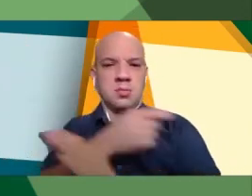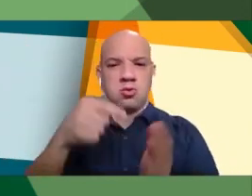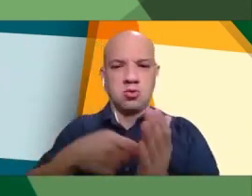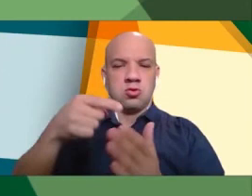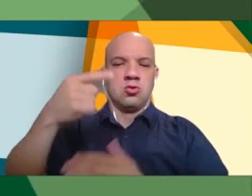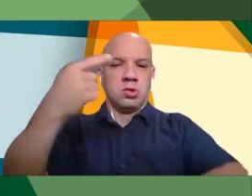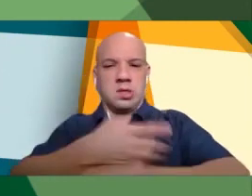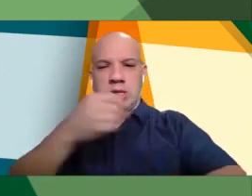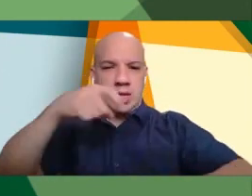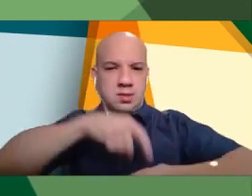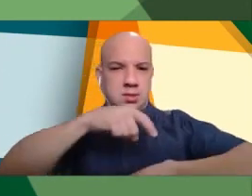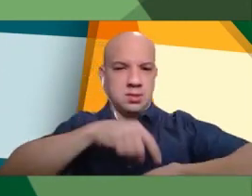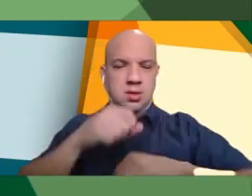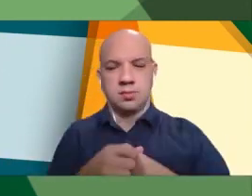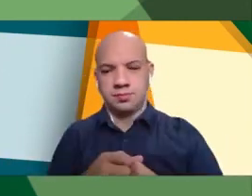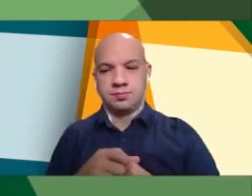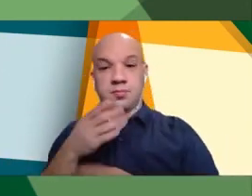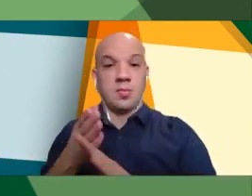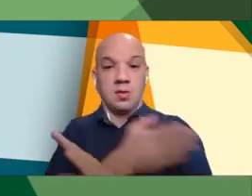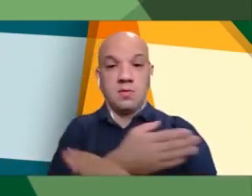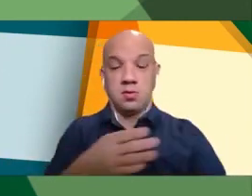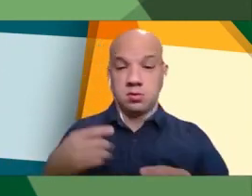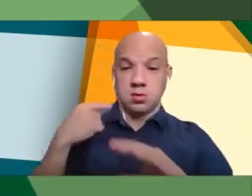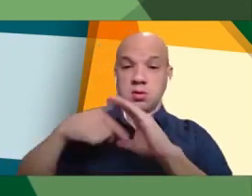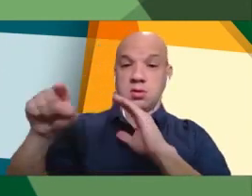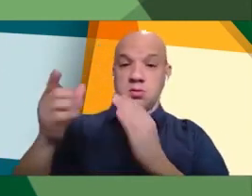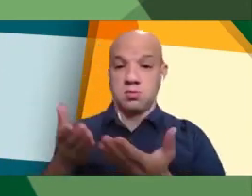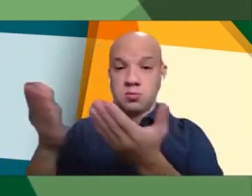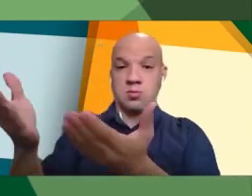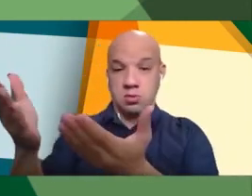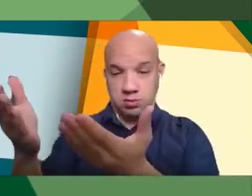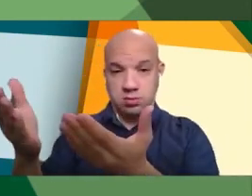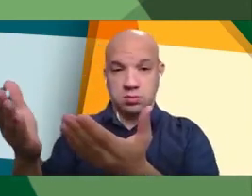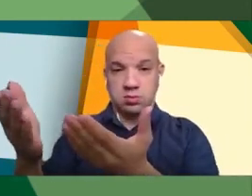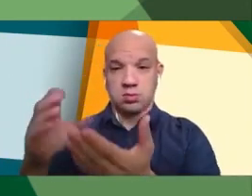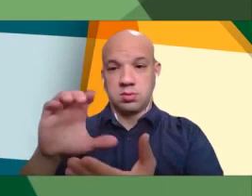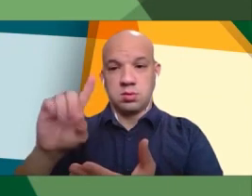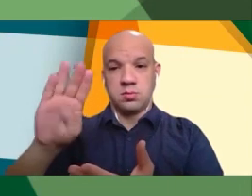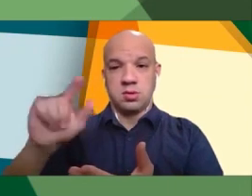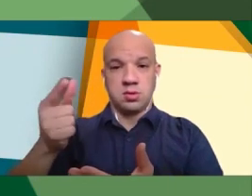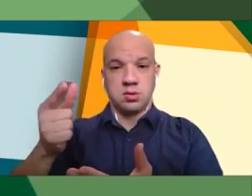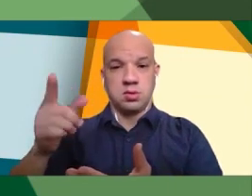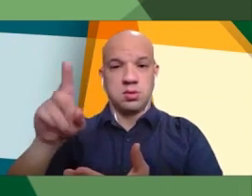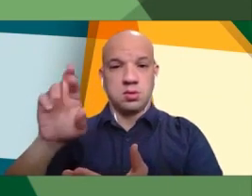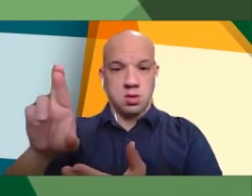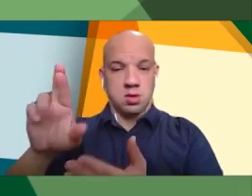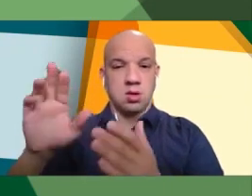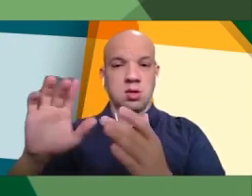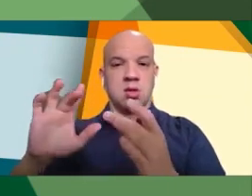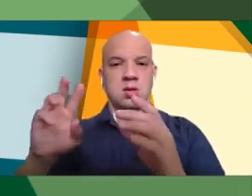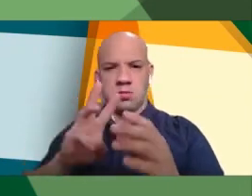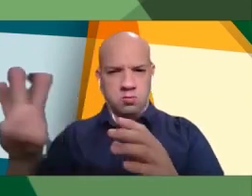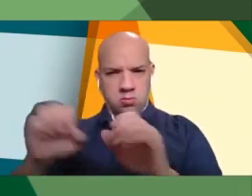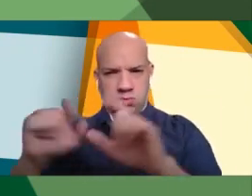time. Prior electronic proposal submission on the CDBG-DR website, proposer must take